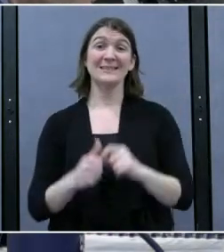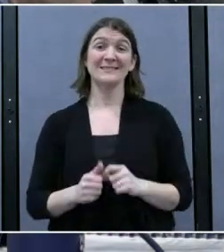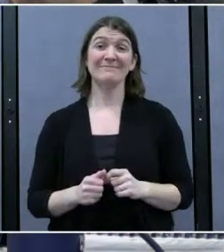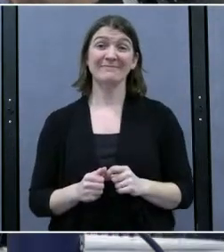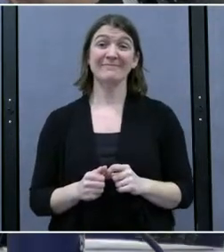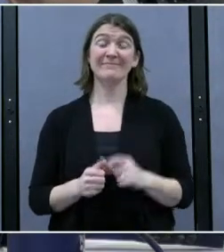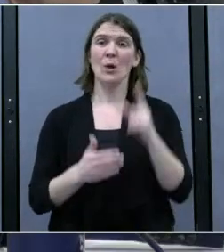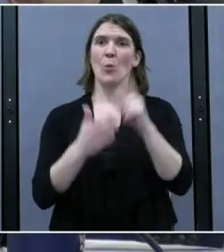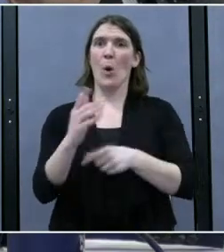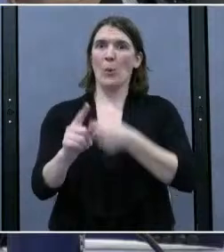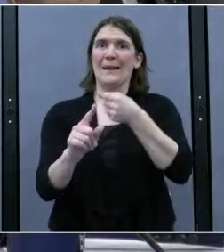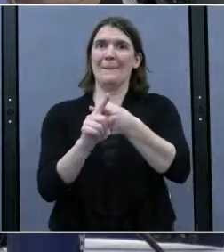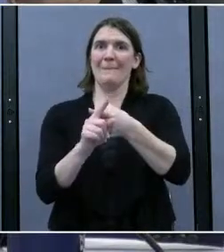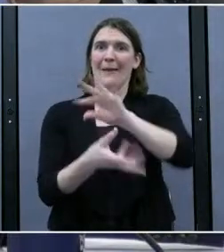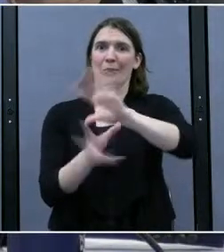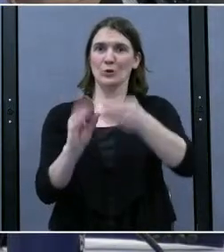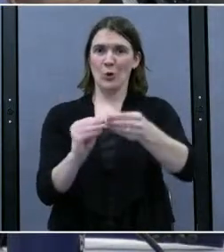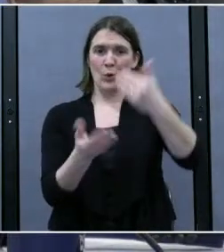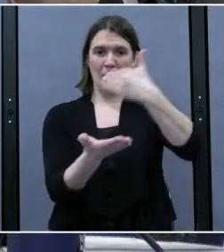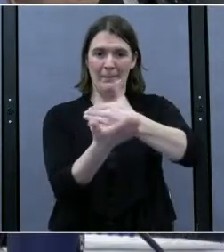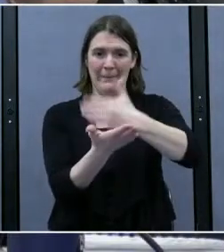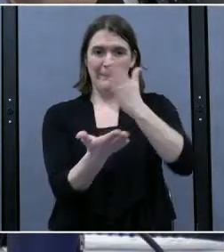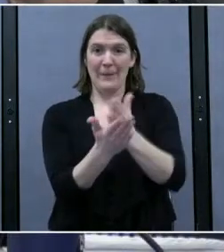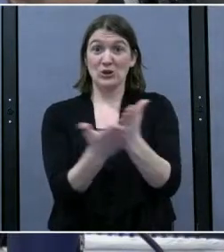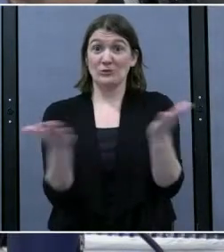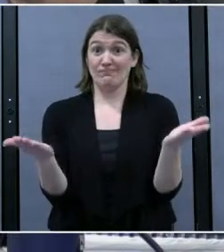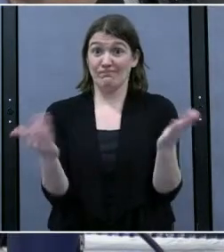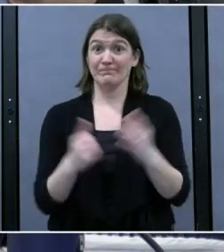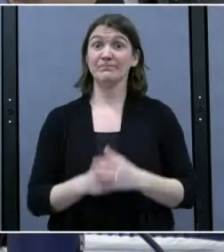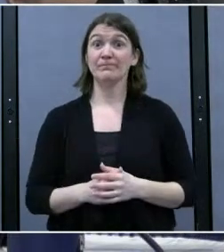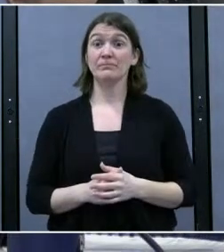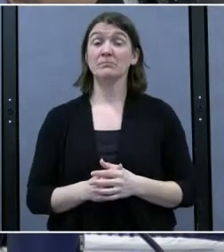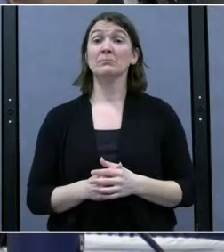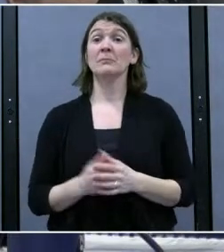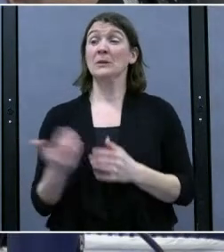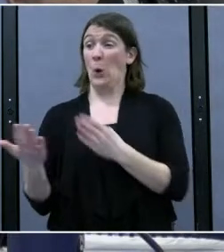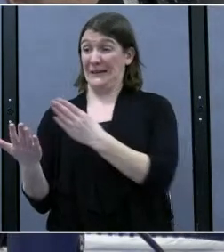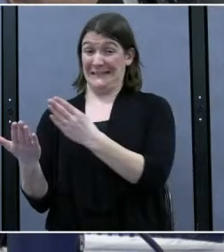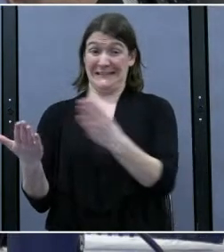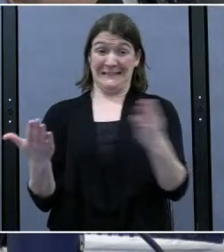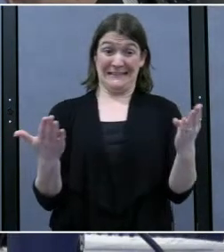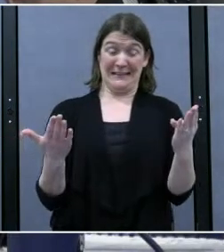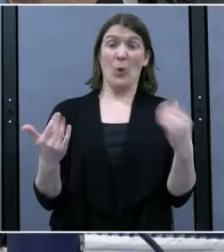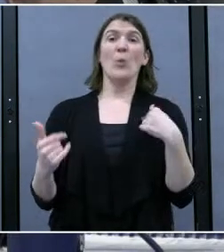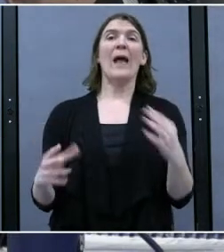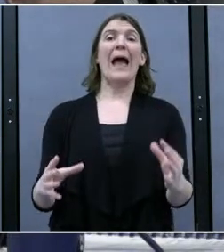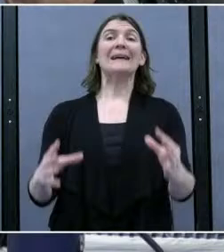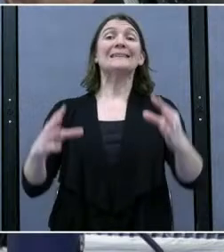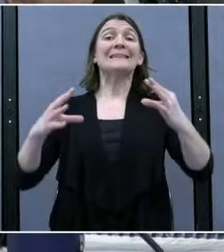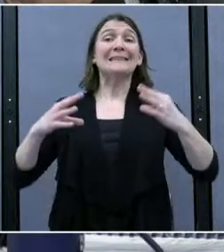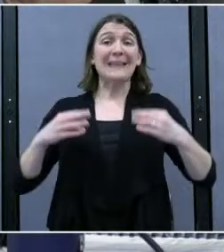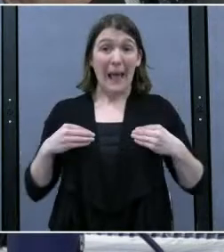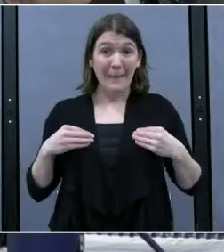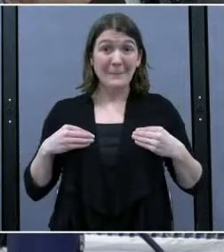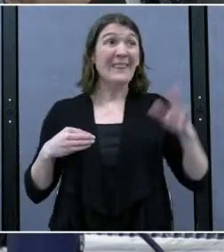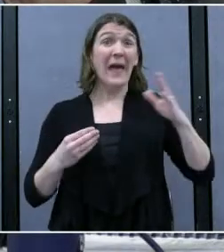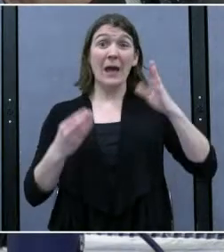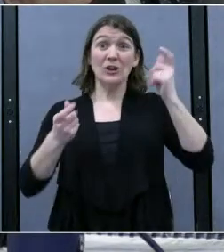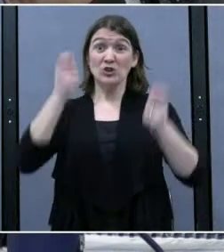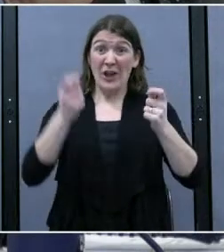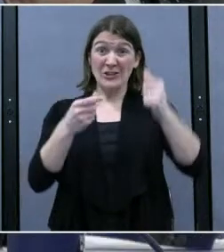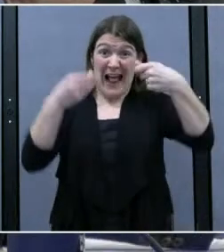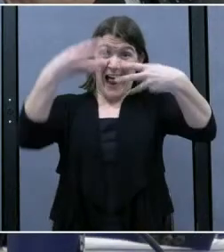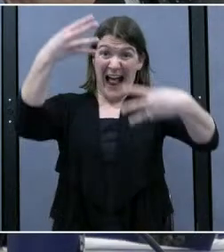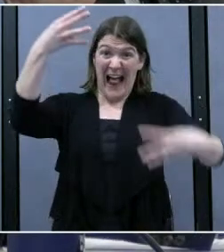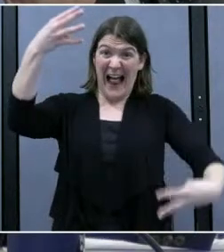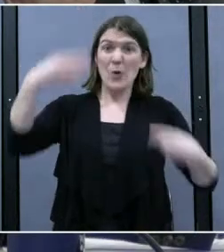that impacted the bottom line of the general fund. We accepted 41 of the changes,